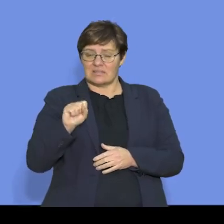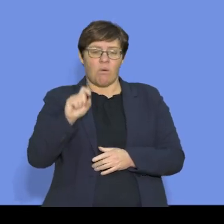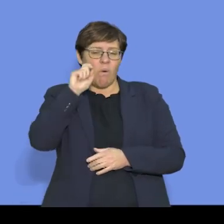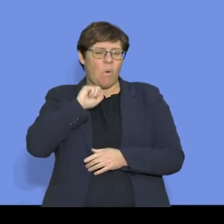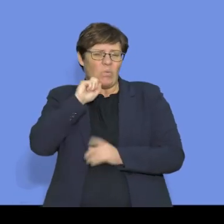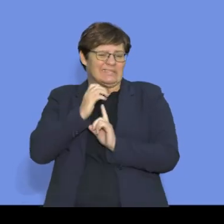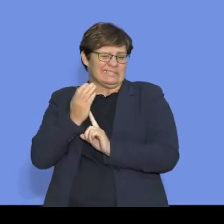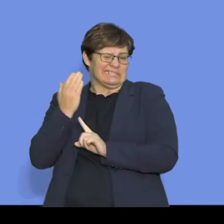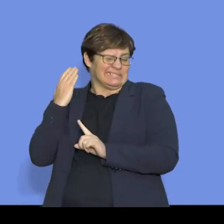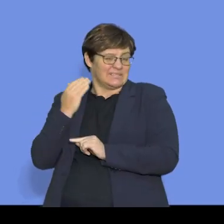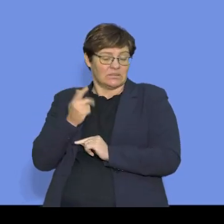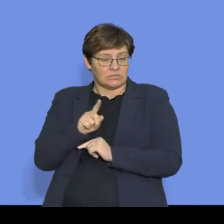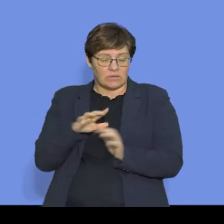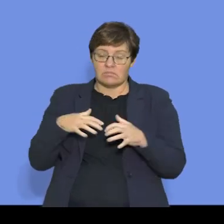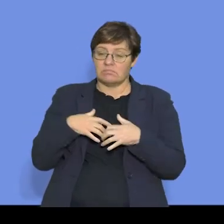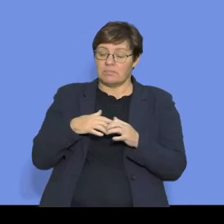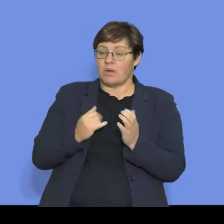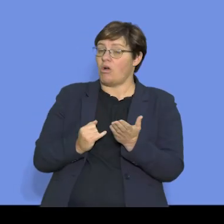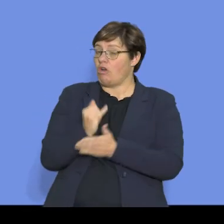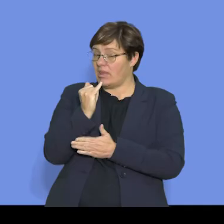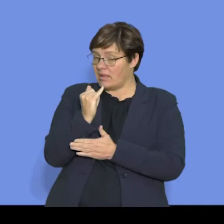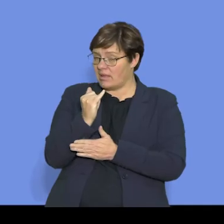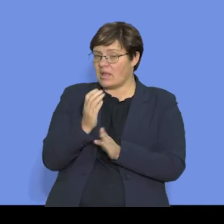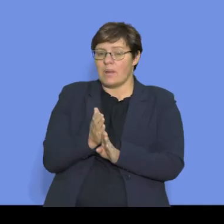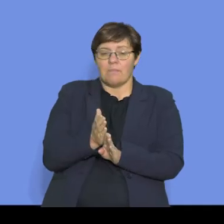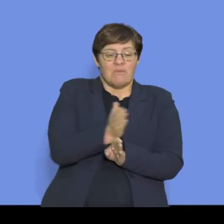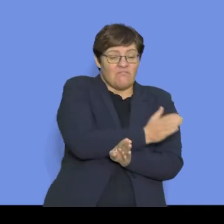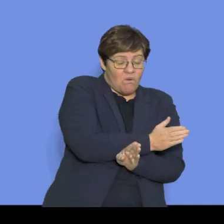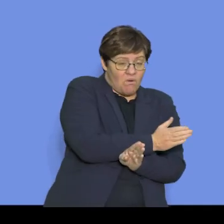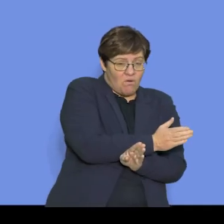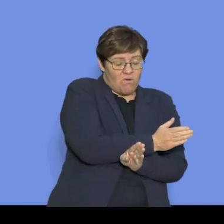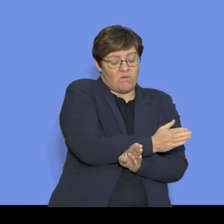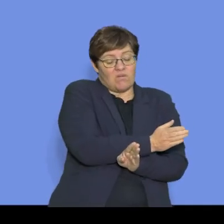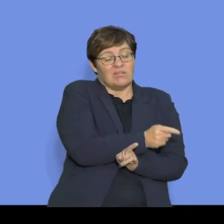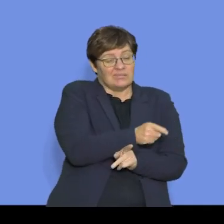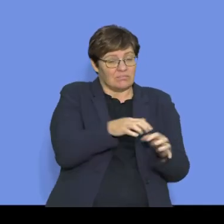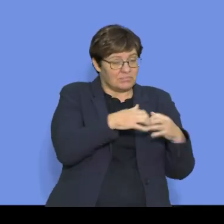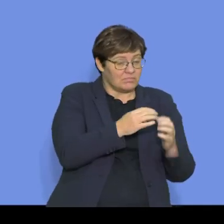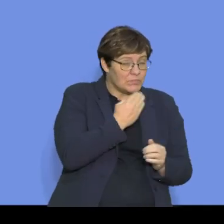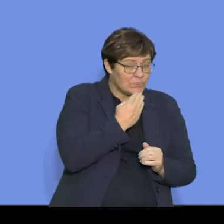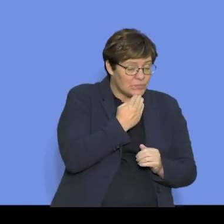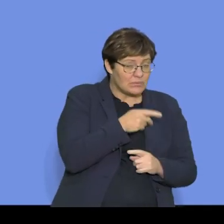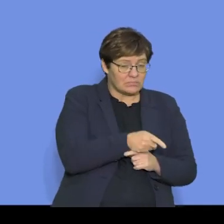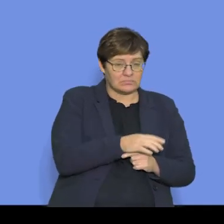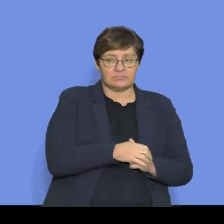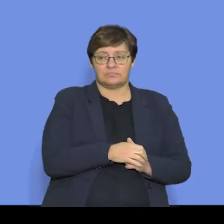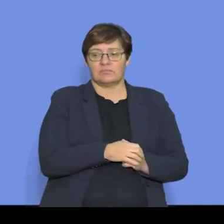oldest. And if you have a look, the group which originated earlier, before all the others, that is